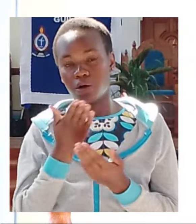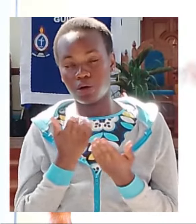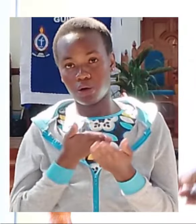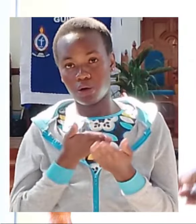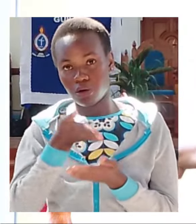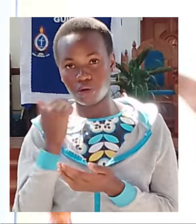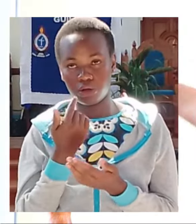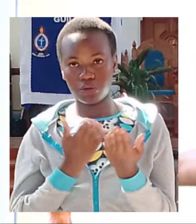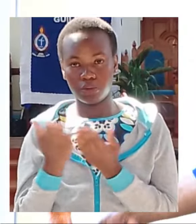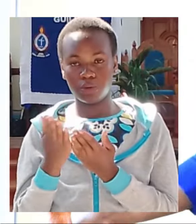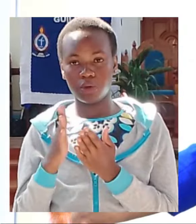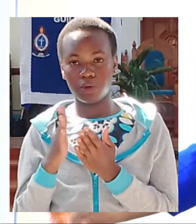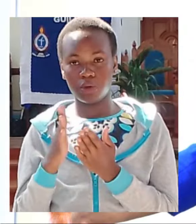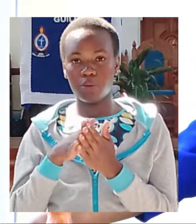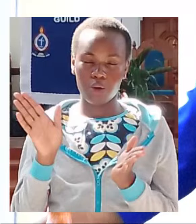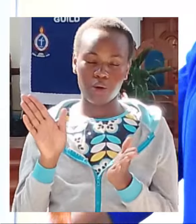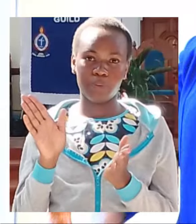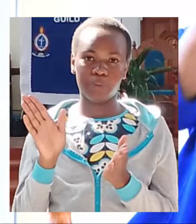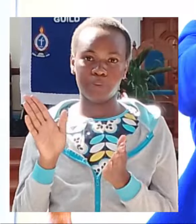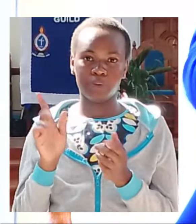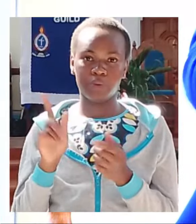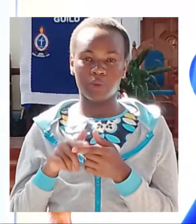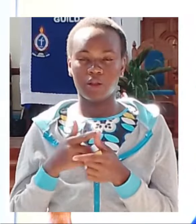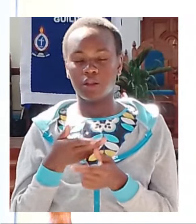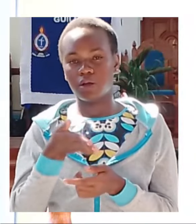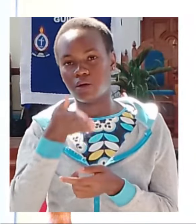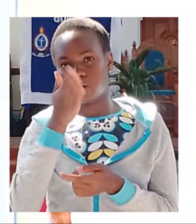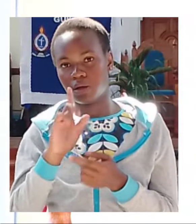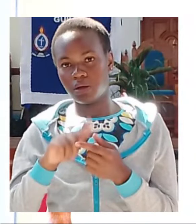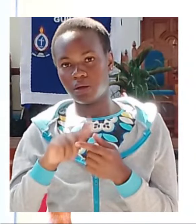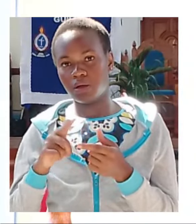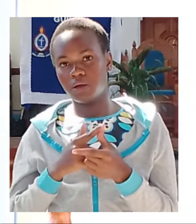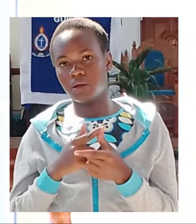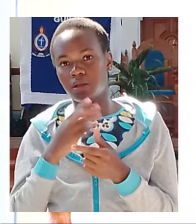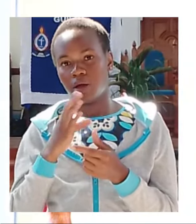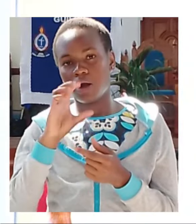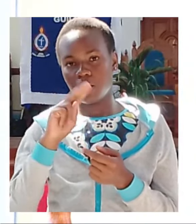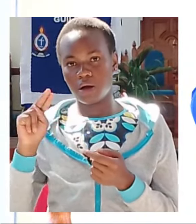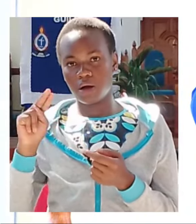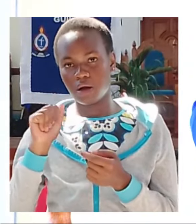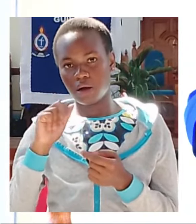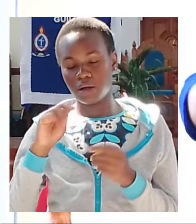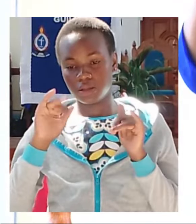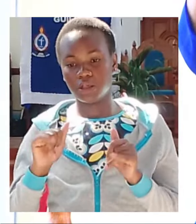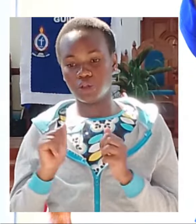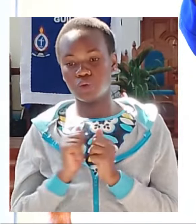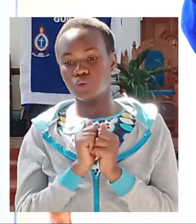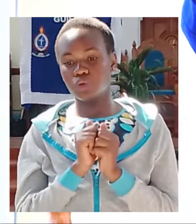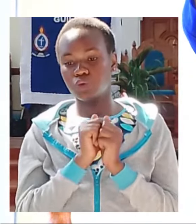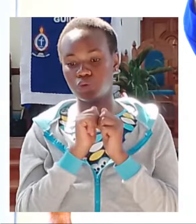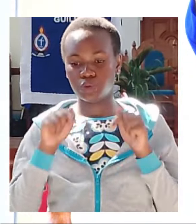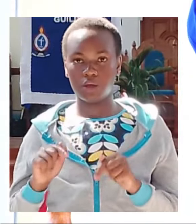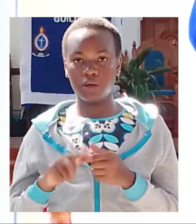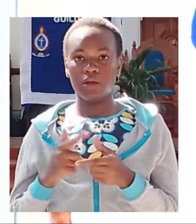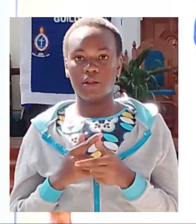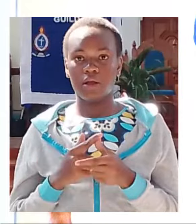as you served beyond the river Euphrates, the God of the Canaanites where you're living today, or the